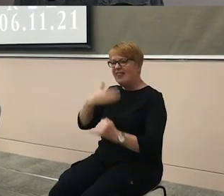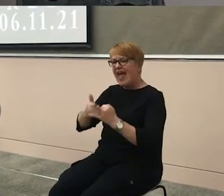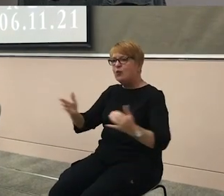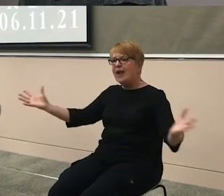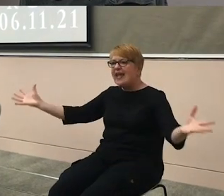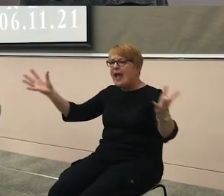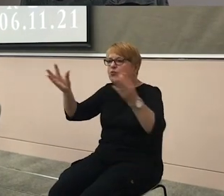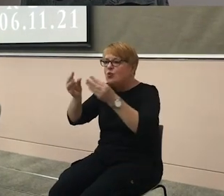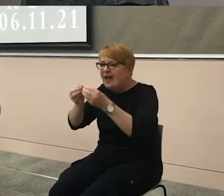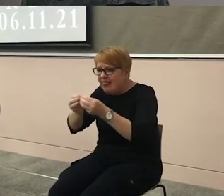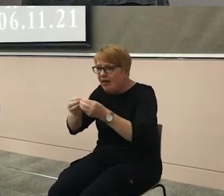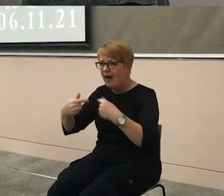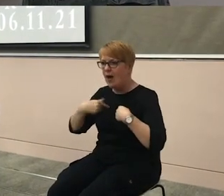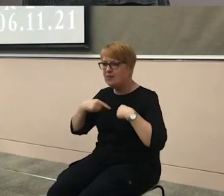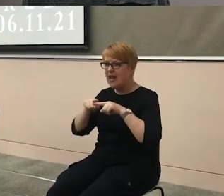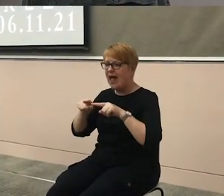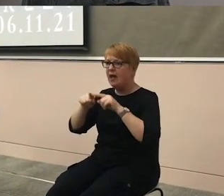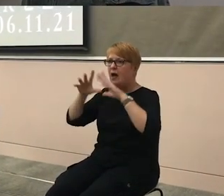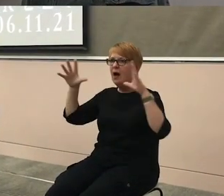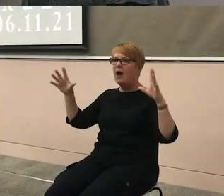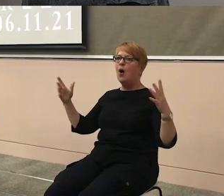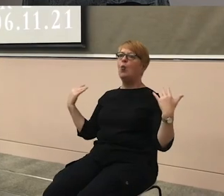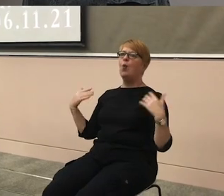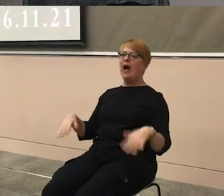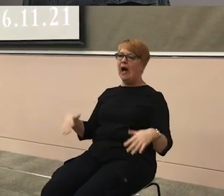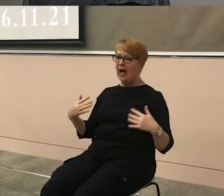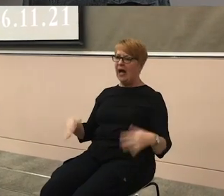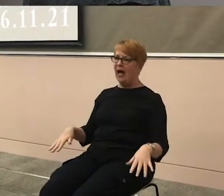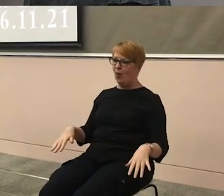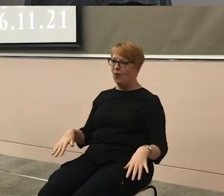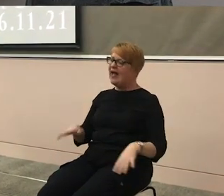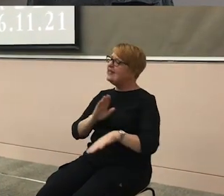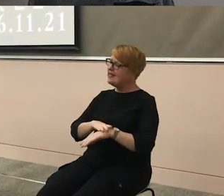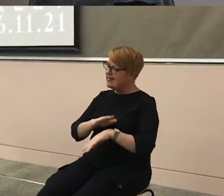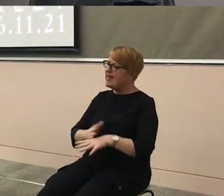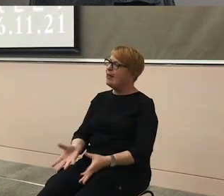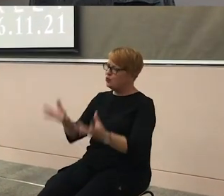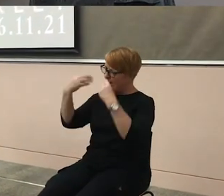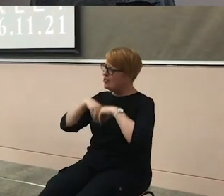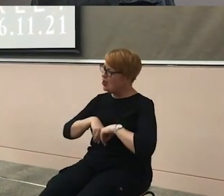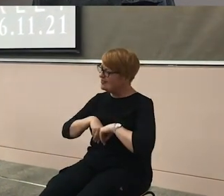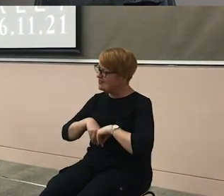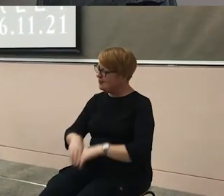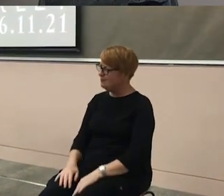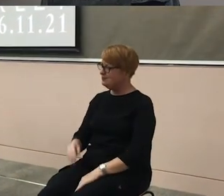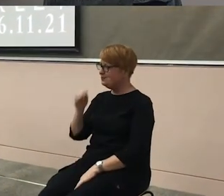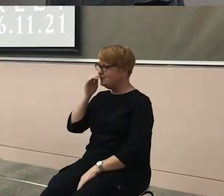never, it's just beautiful, it's going to take time to digest, but wow. But that itself is such a big